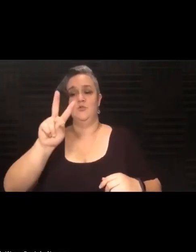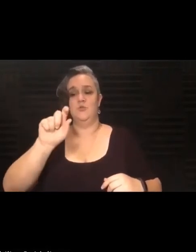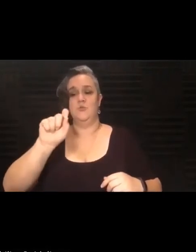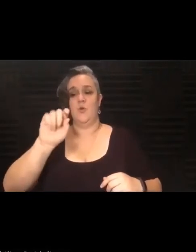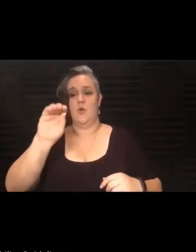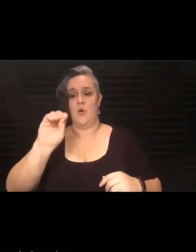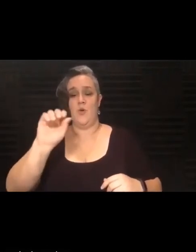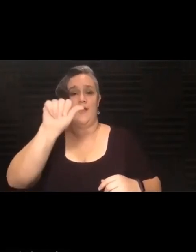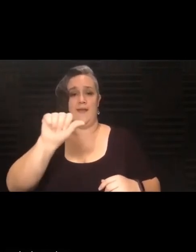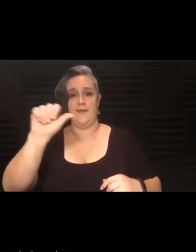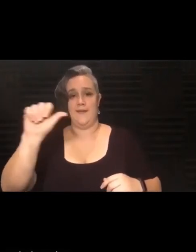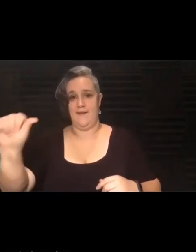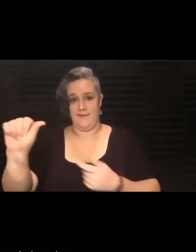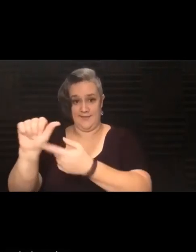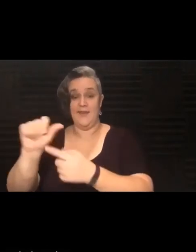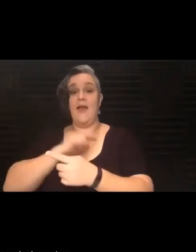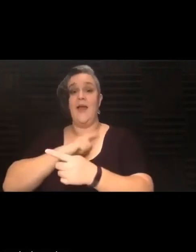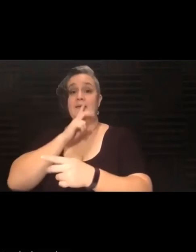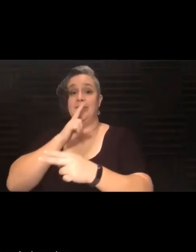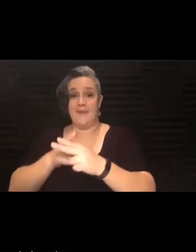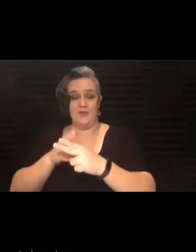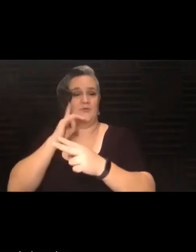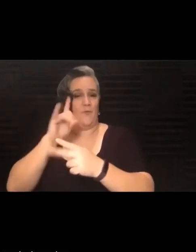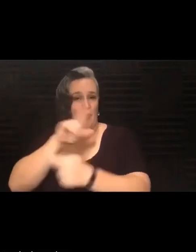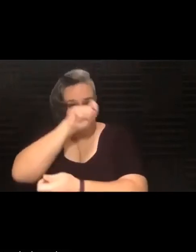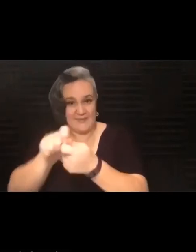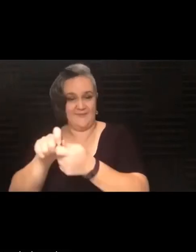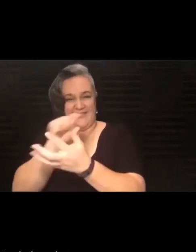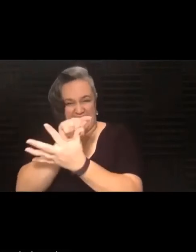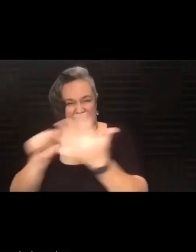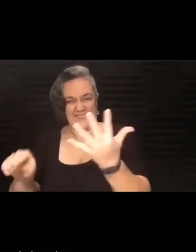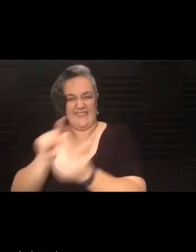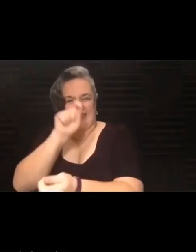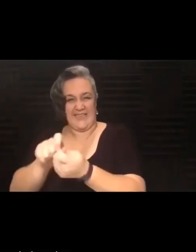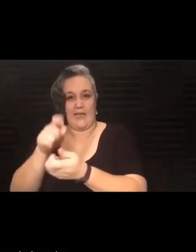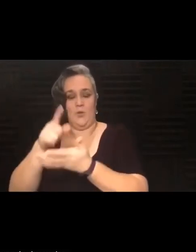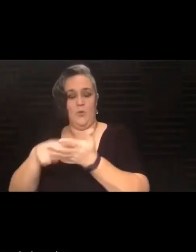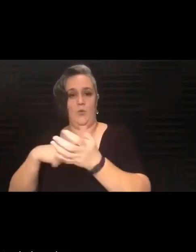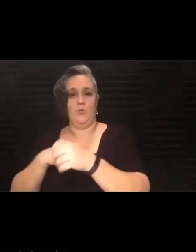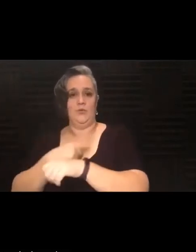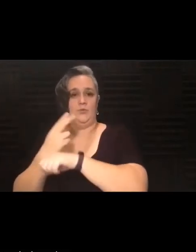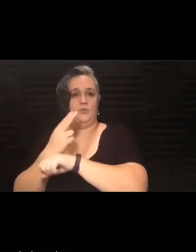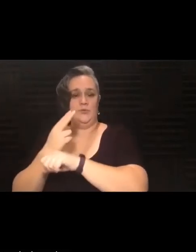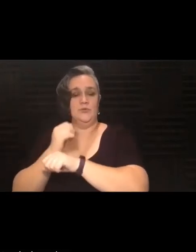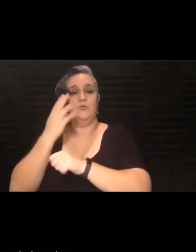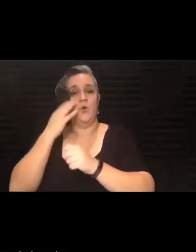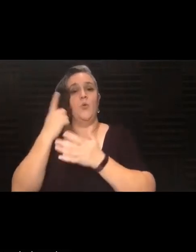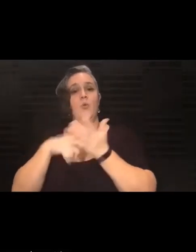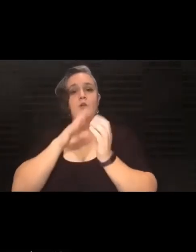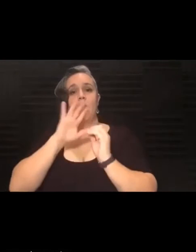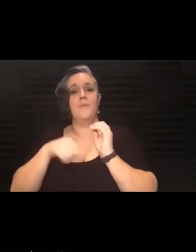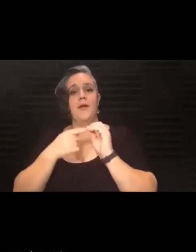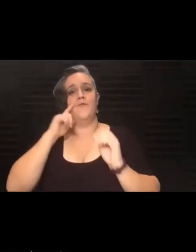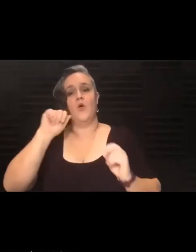I just mentioned that to be specific, so you understand why we're referencing things like alt text, why